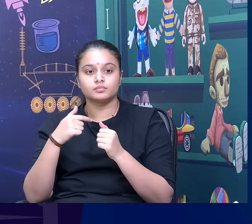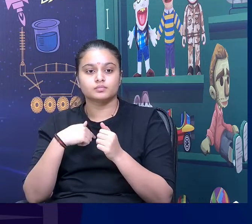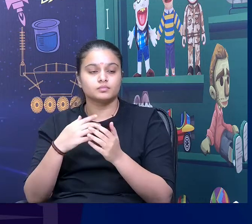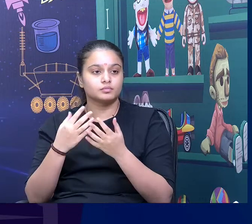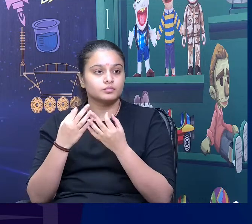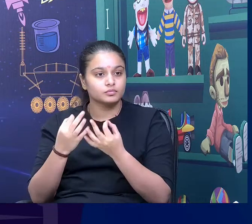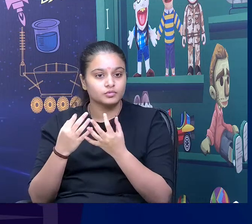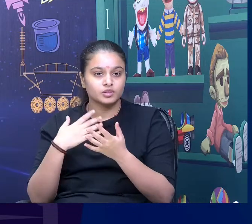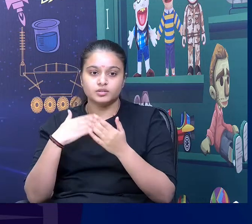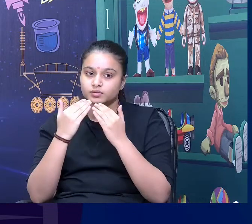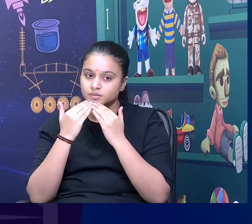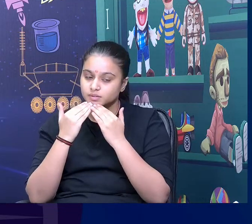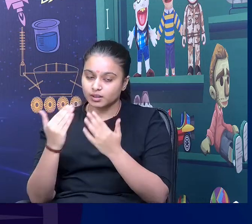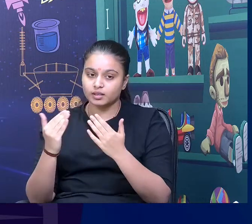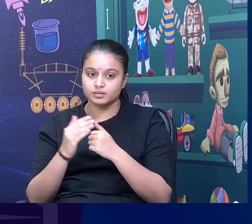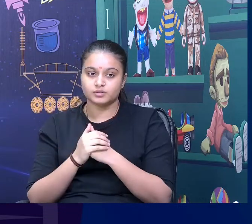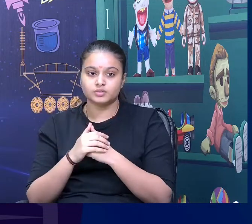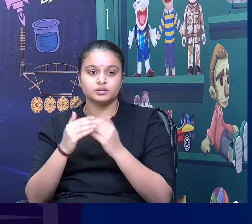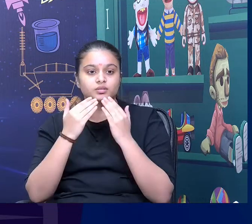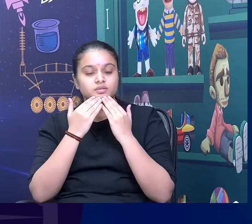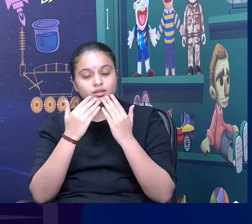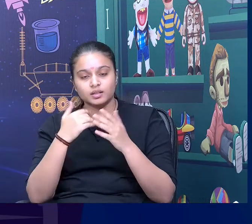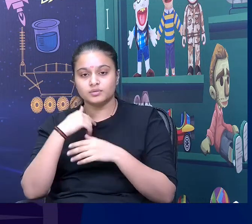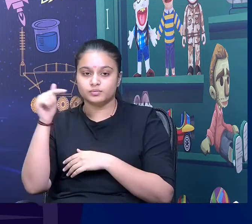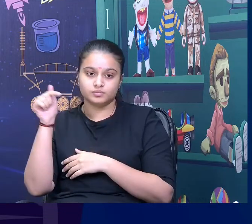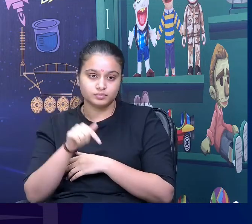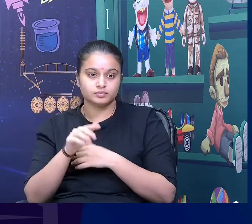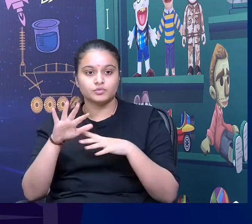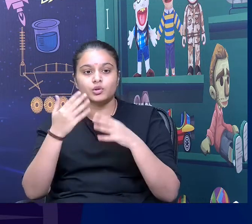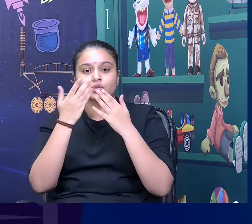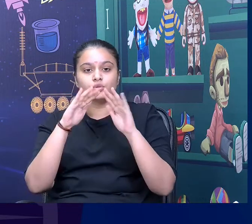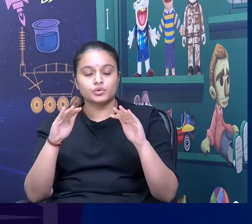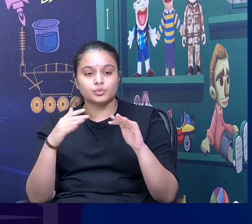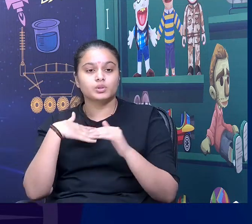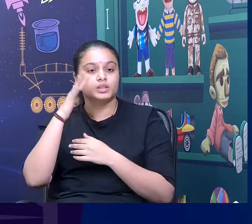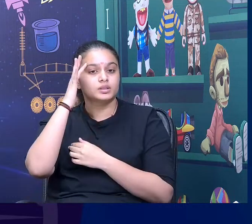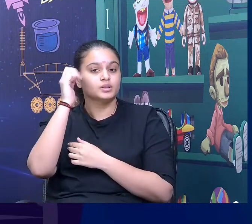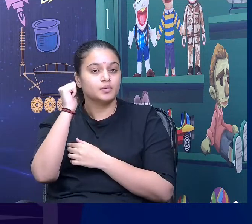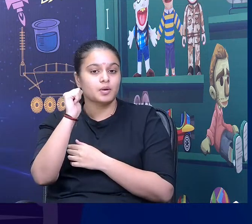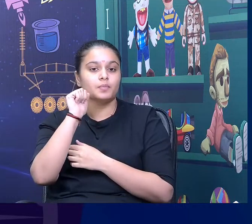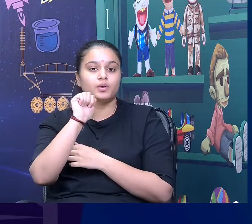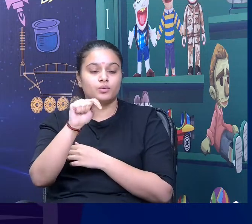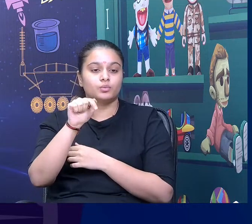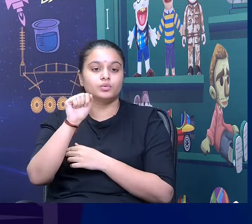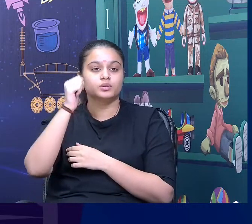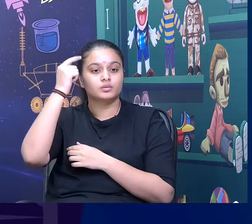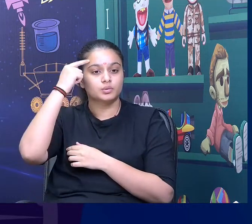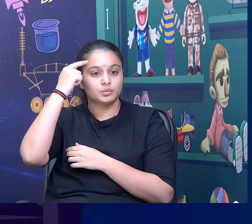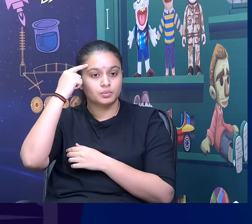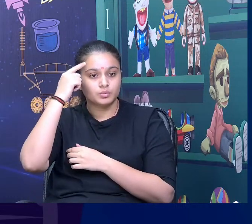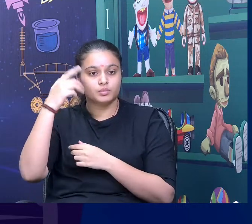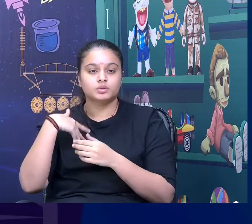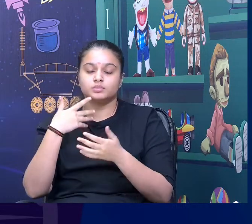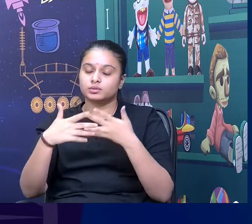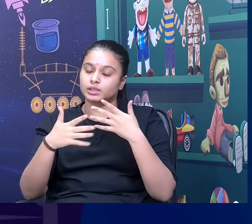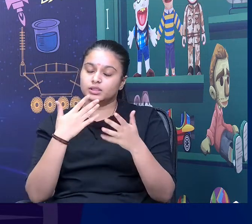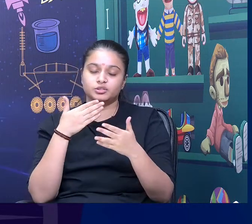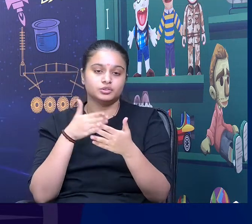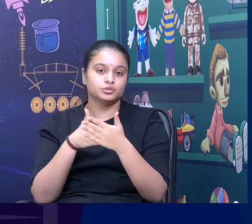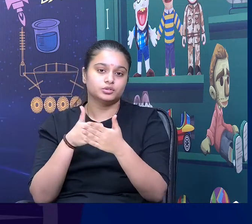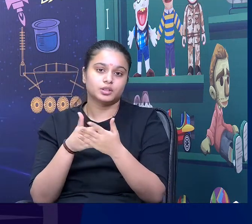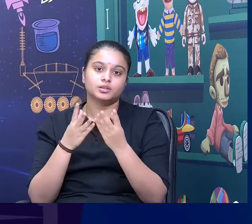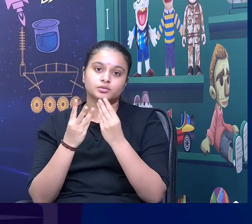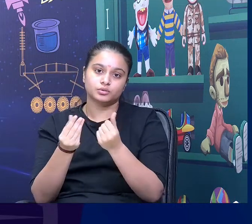really a heartfelt thank you to you. Thank you so much for having me. And children, remember, your mind can overcome any challenge you